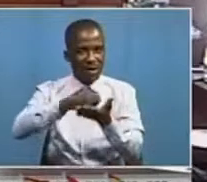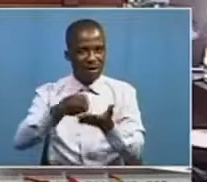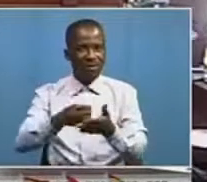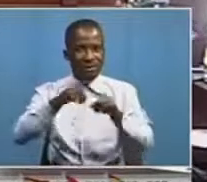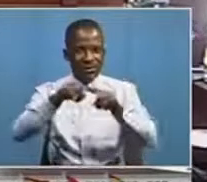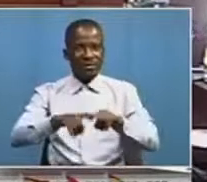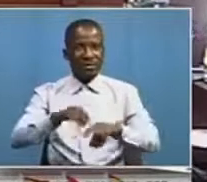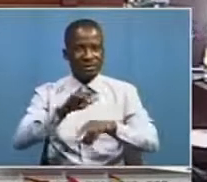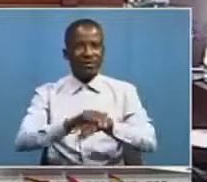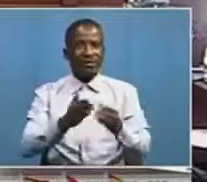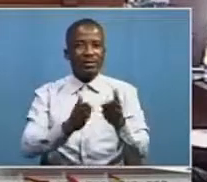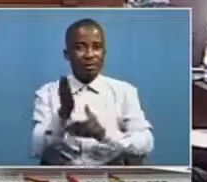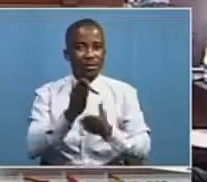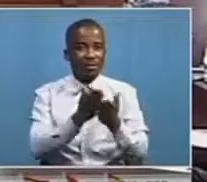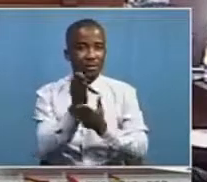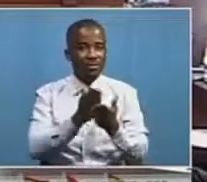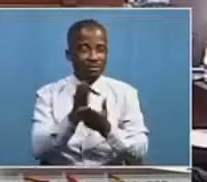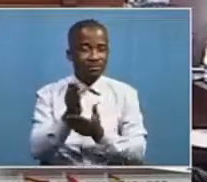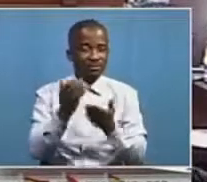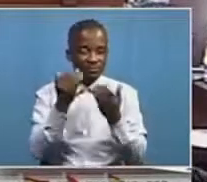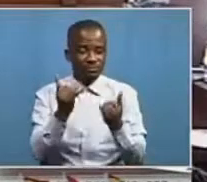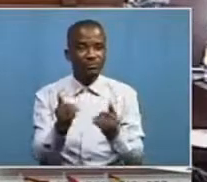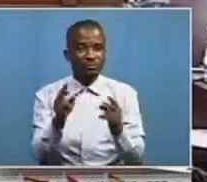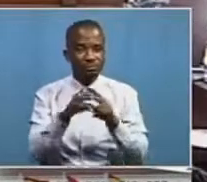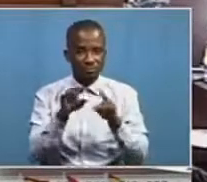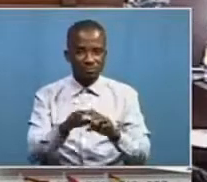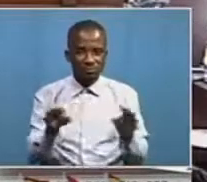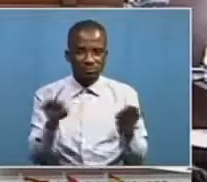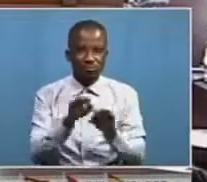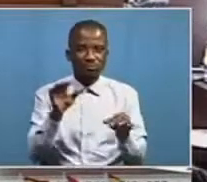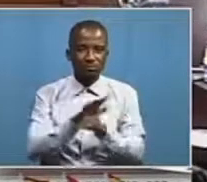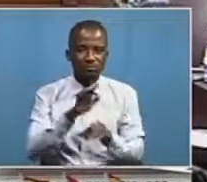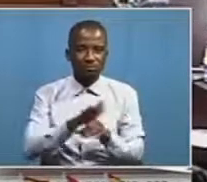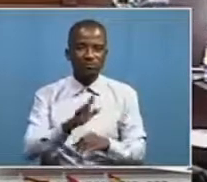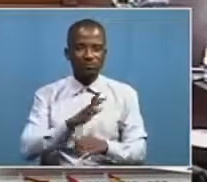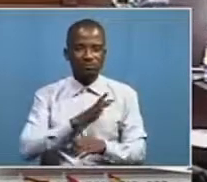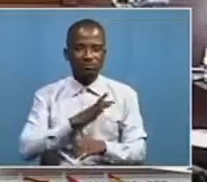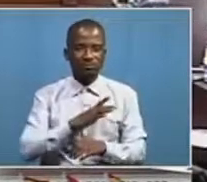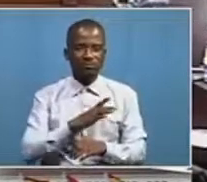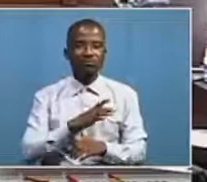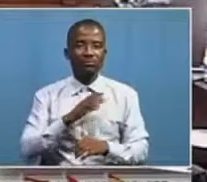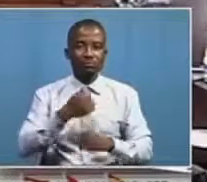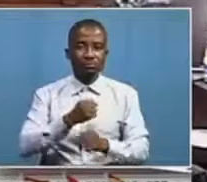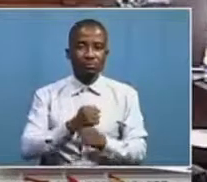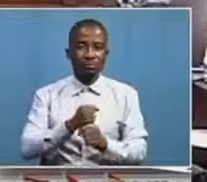was credible and sufficient to discharge